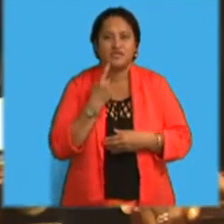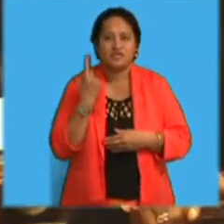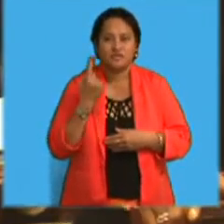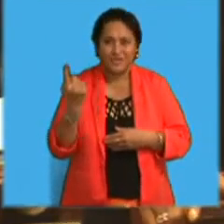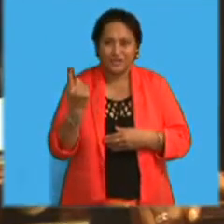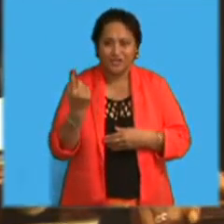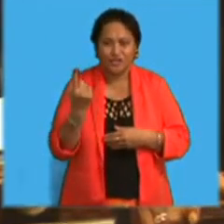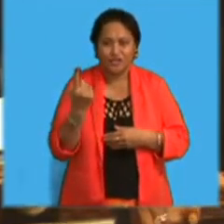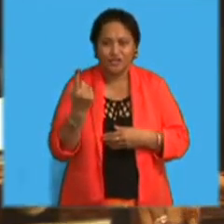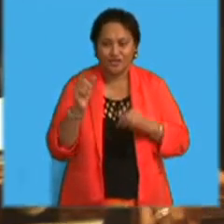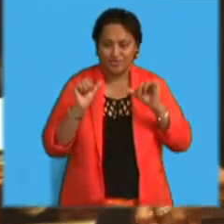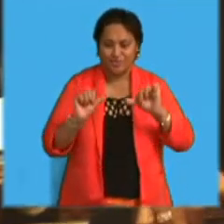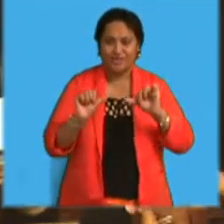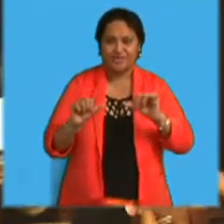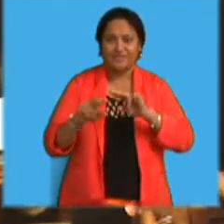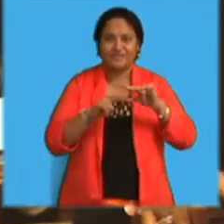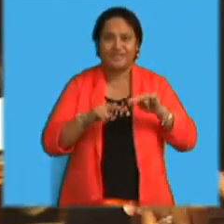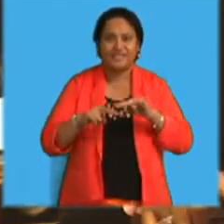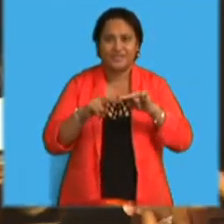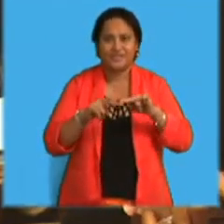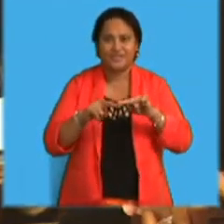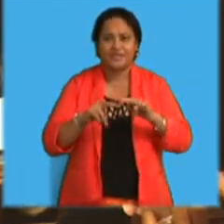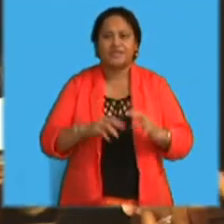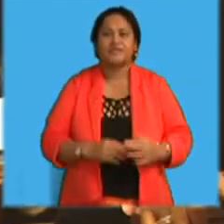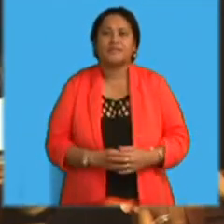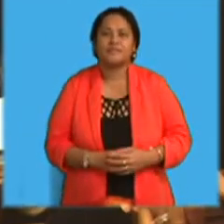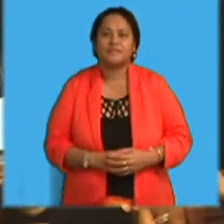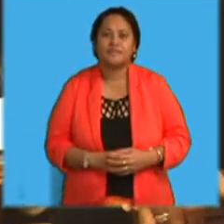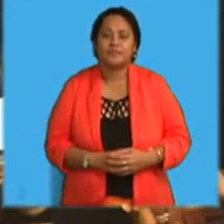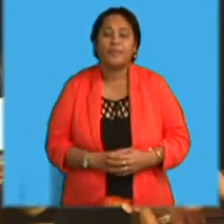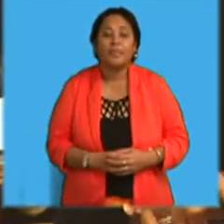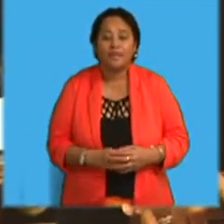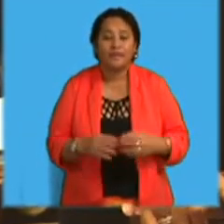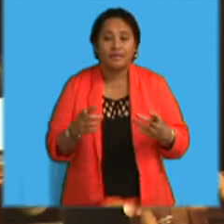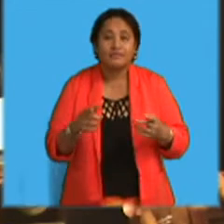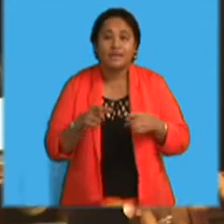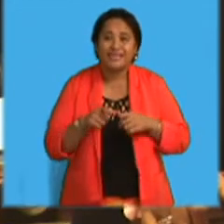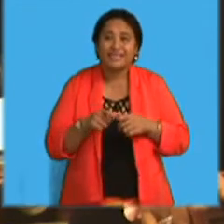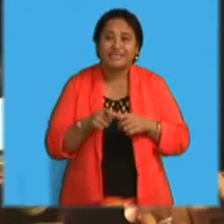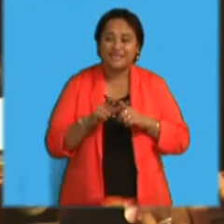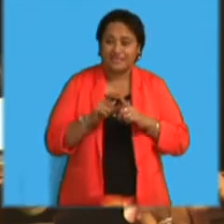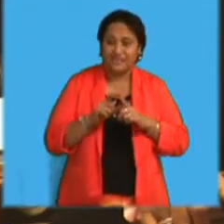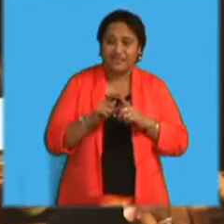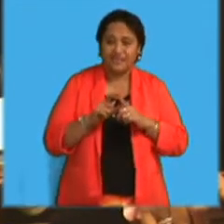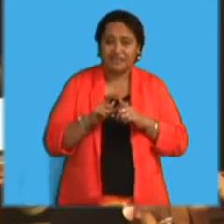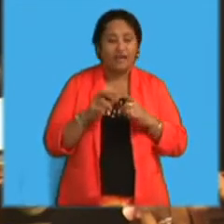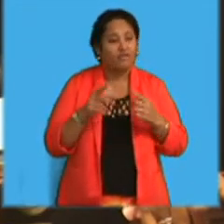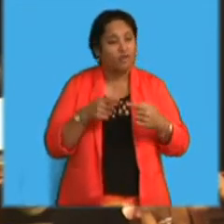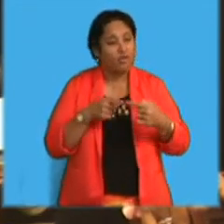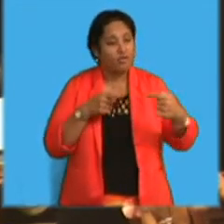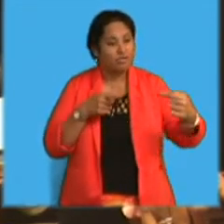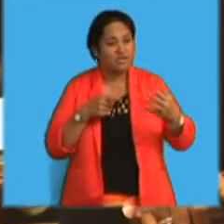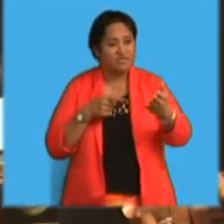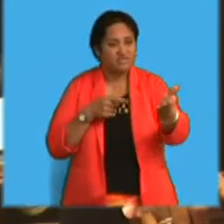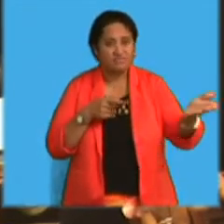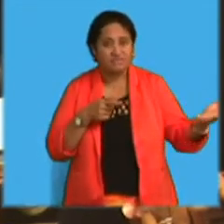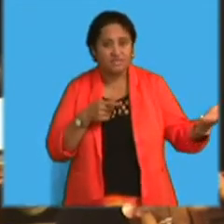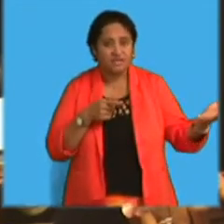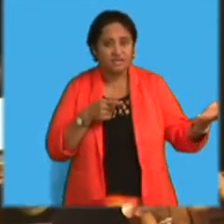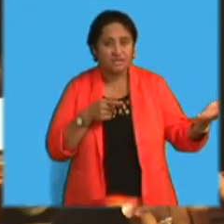from the outset, let me say it is very difficult for the other side of the House to